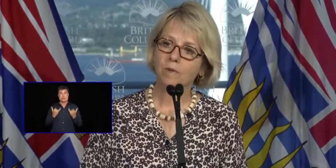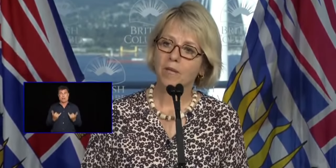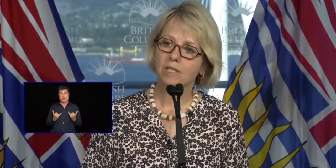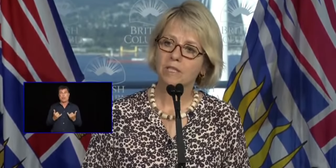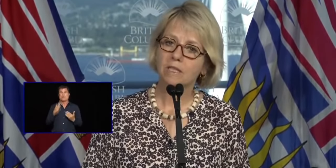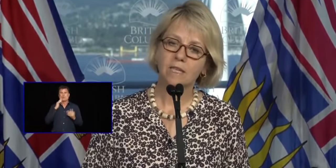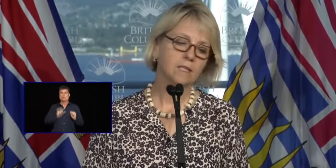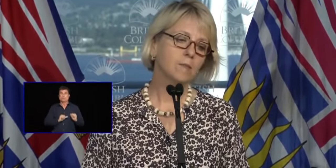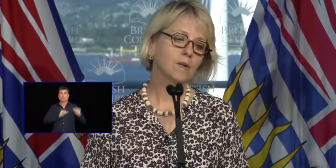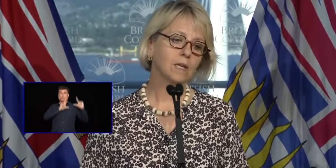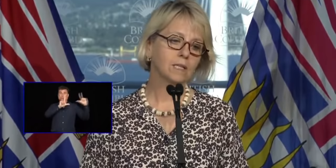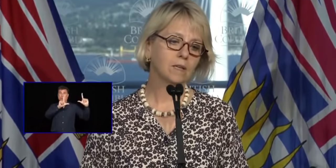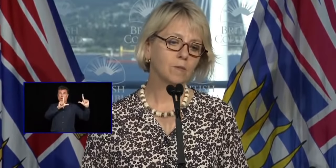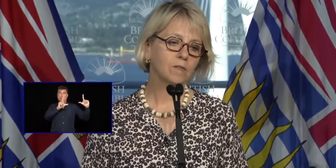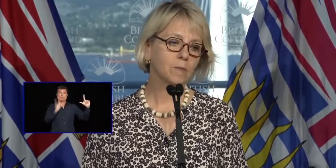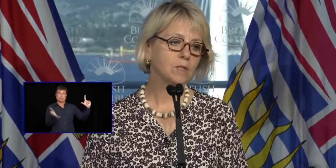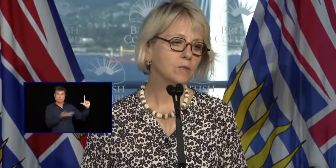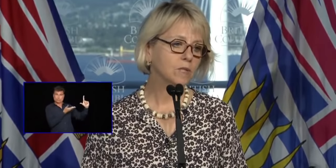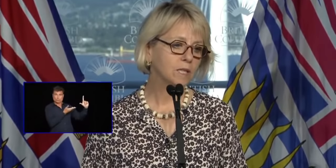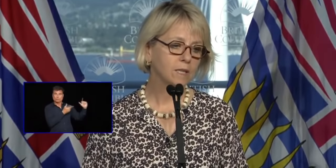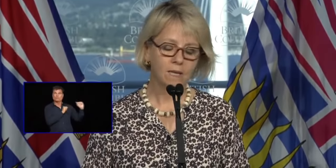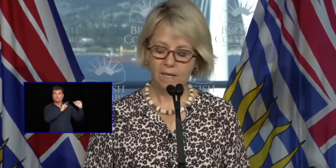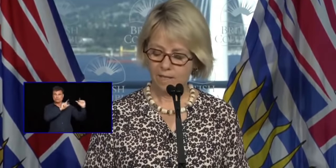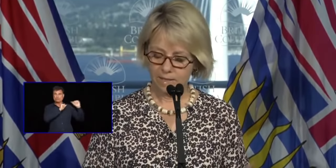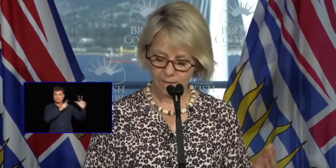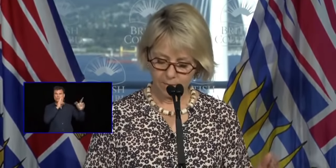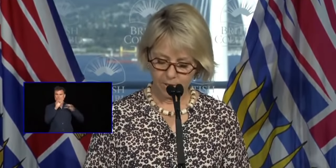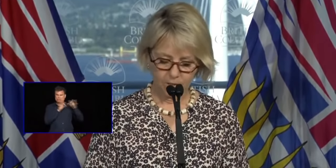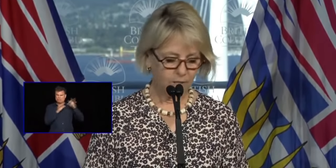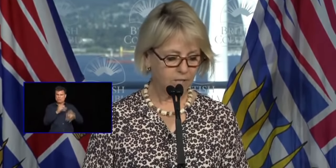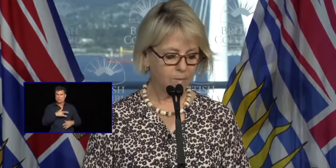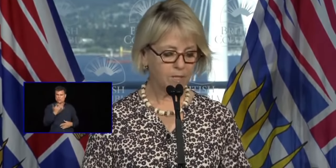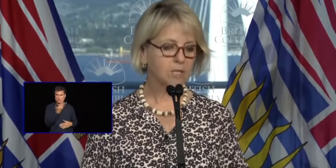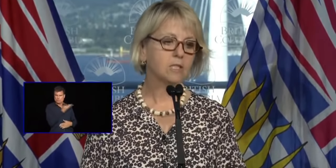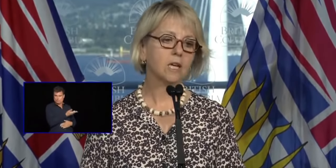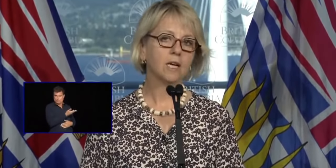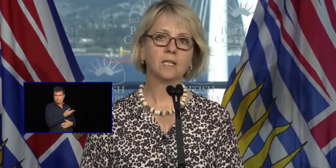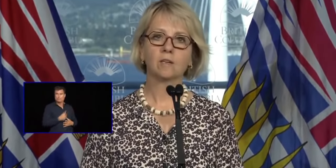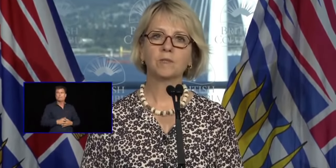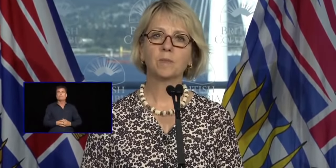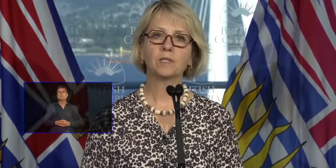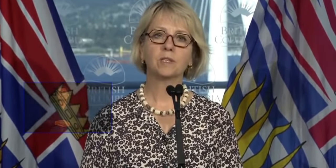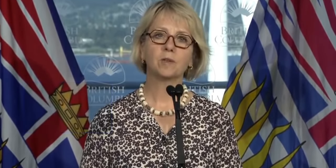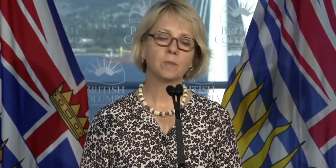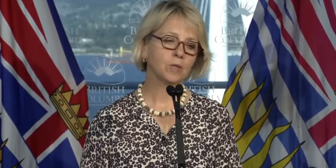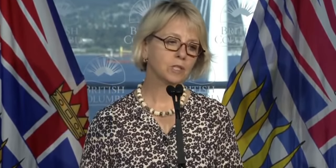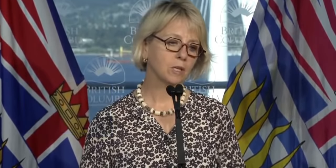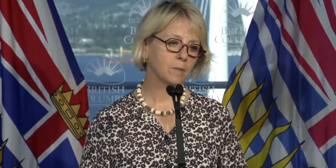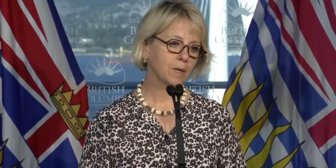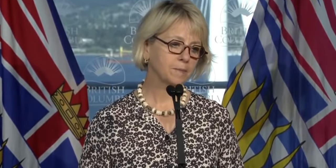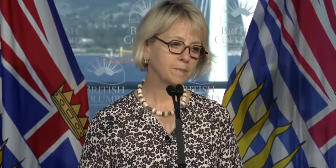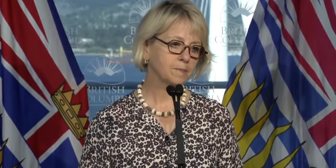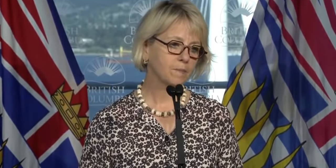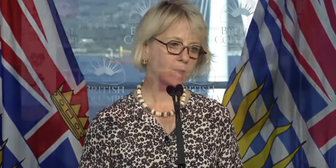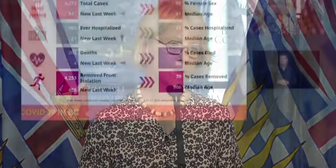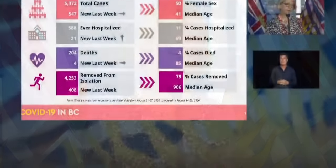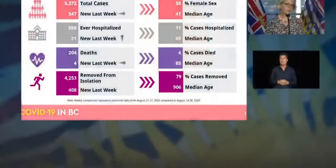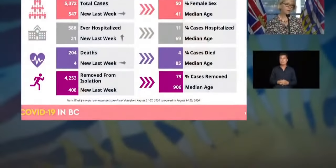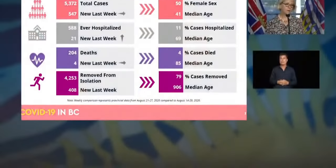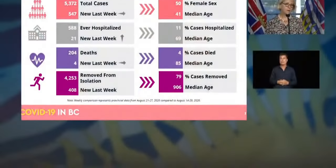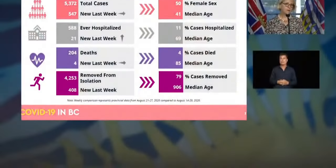more information and the modeling that we've been using, as Minister Dix mentioned, to guide our response here in British Columbia.